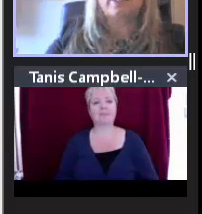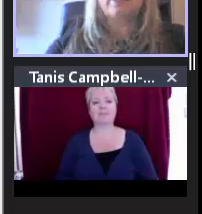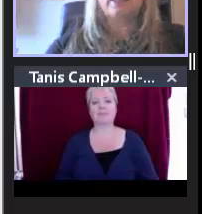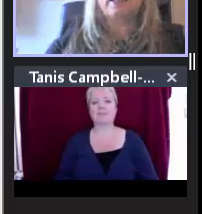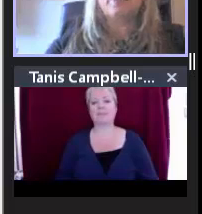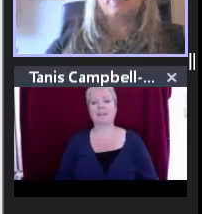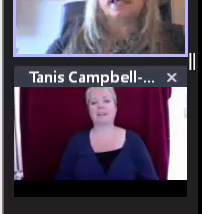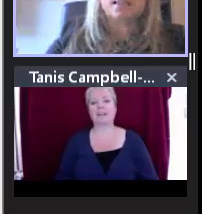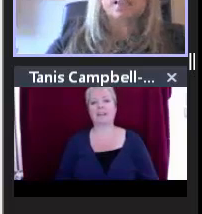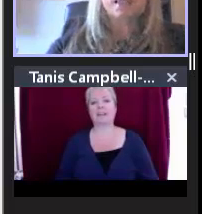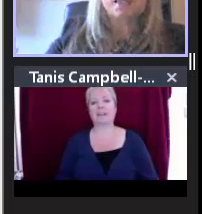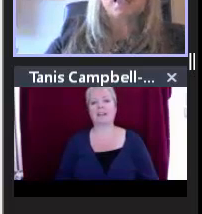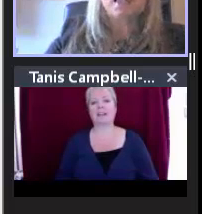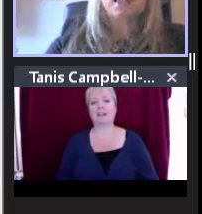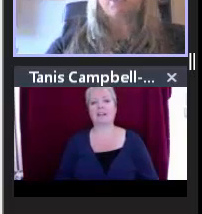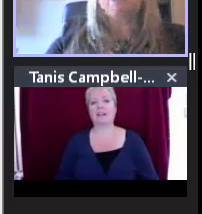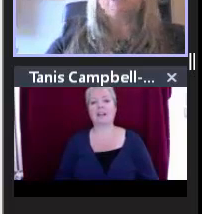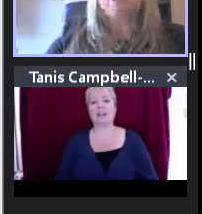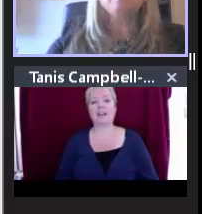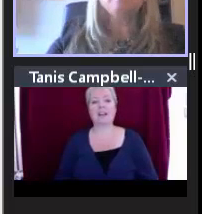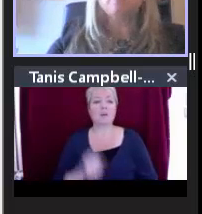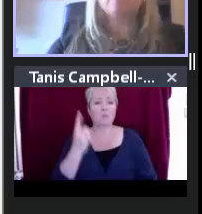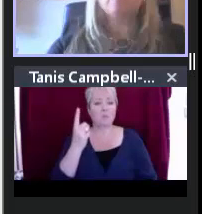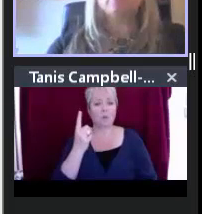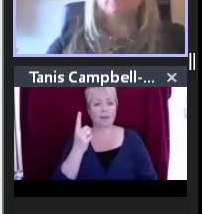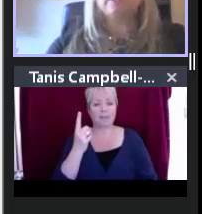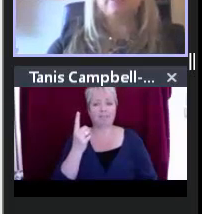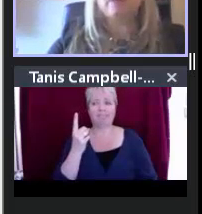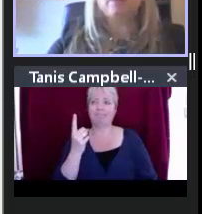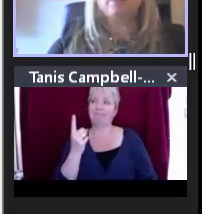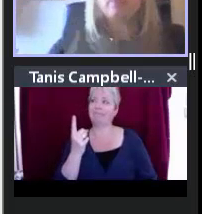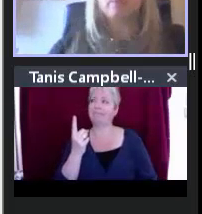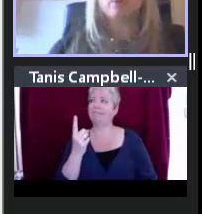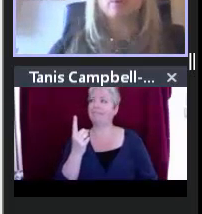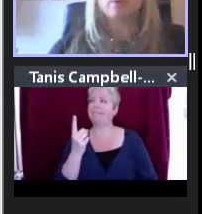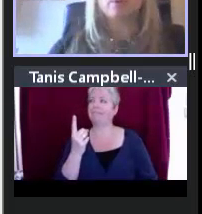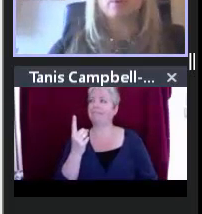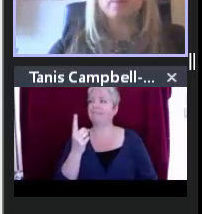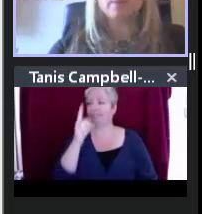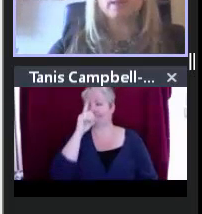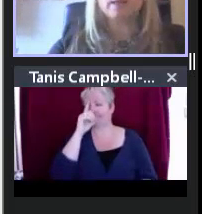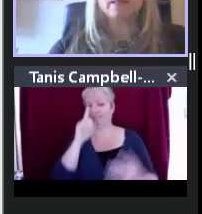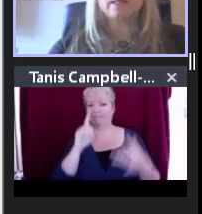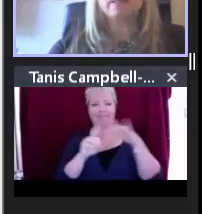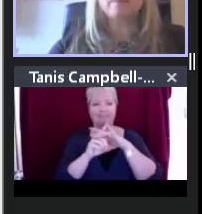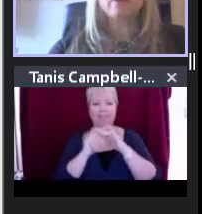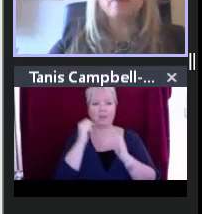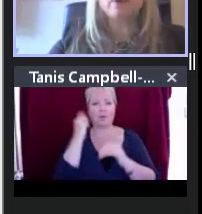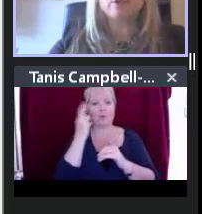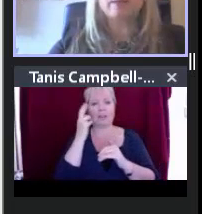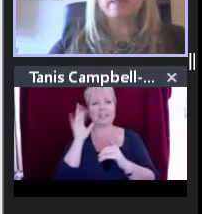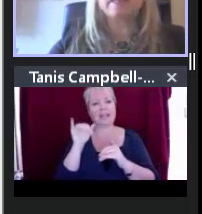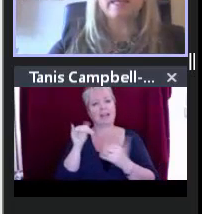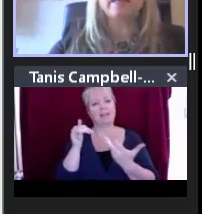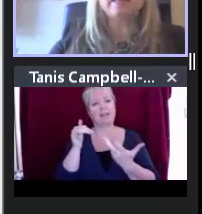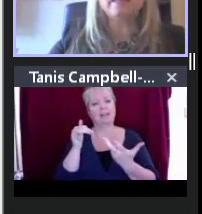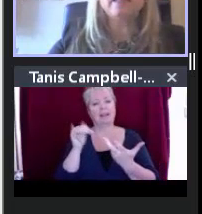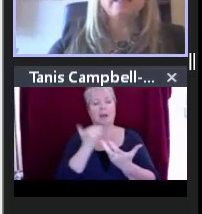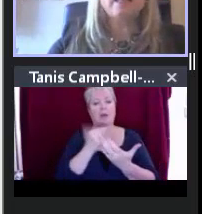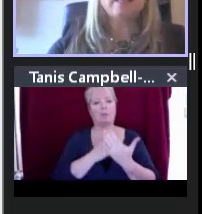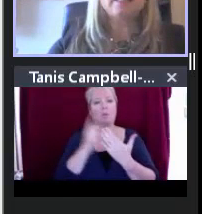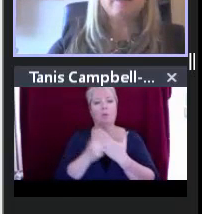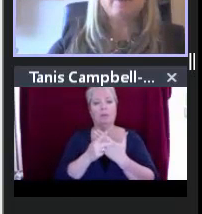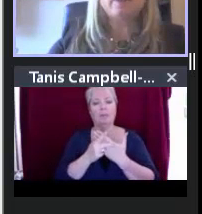to alleviate poverty. So these are really nice quotes, and I'll just simply read them through. Kalinda from British Columbia